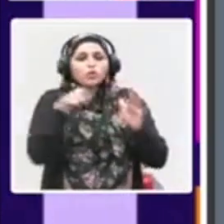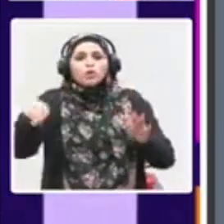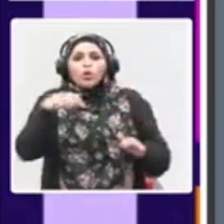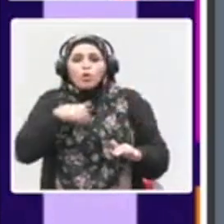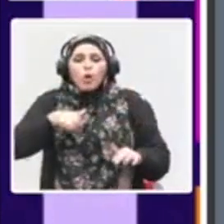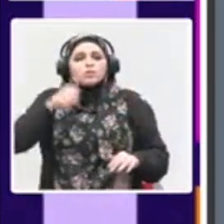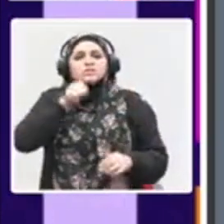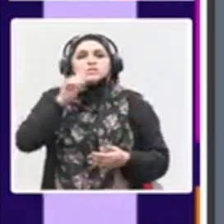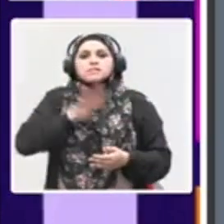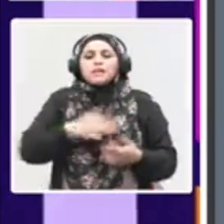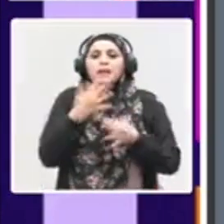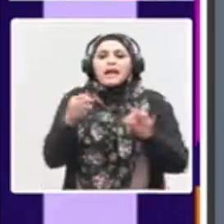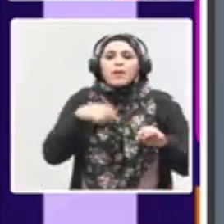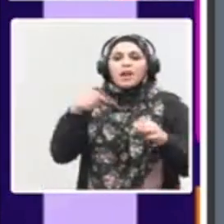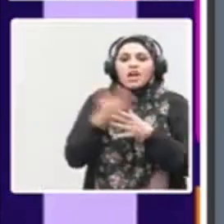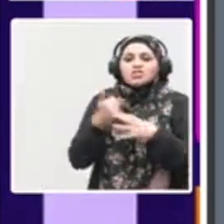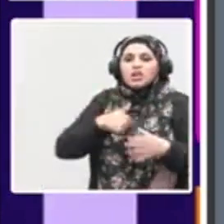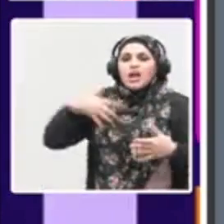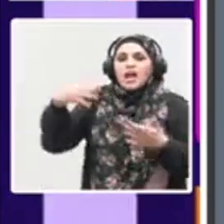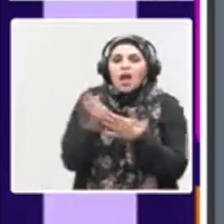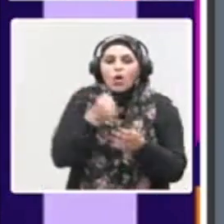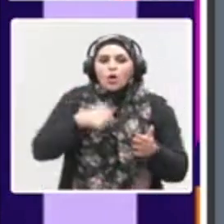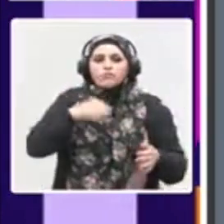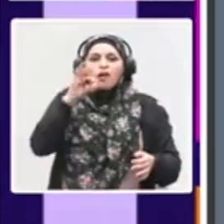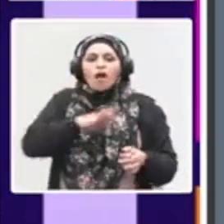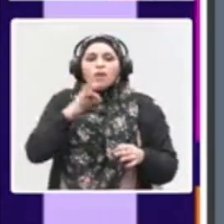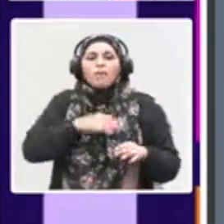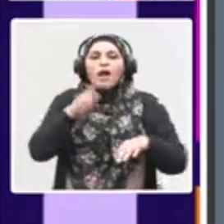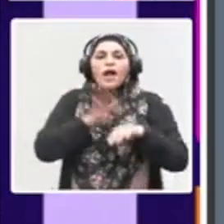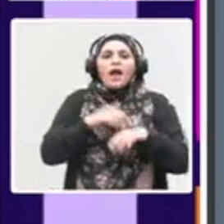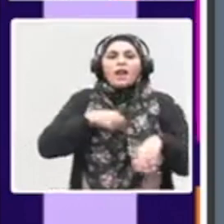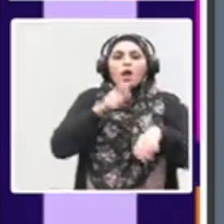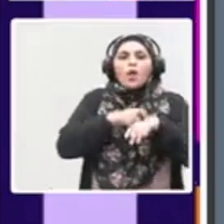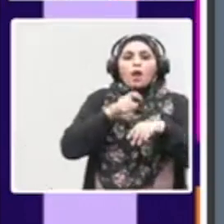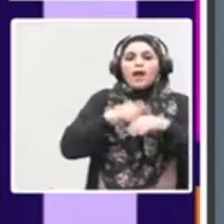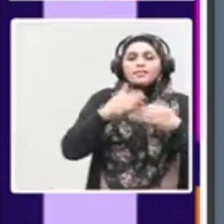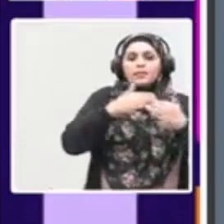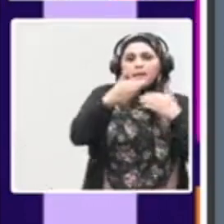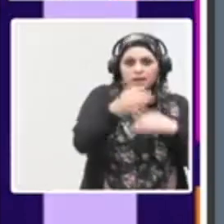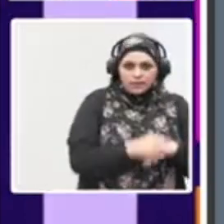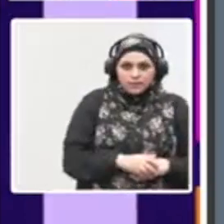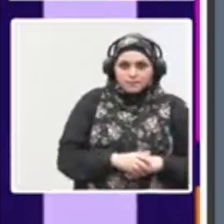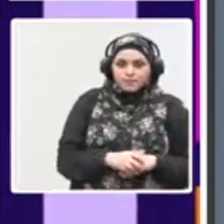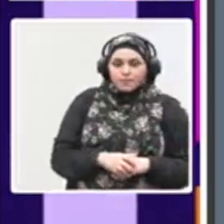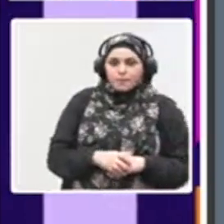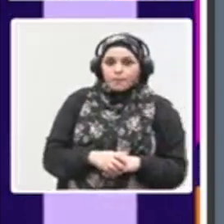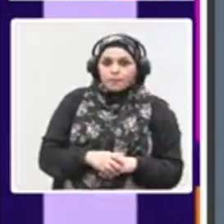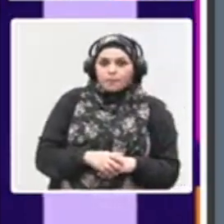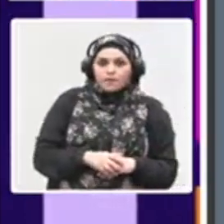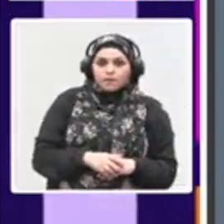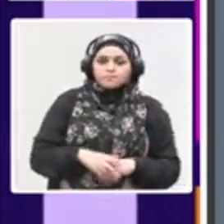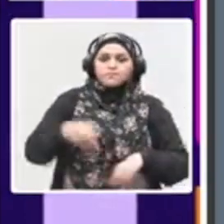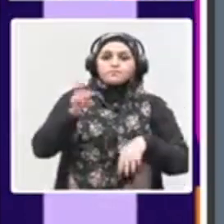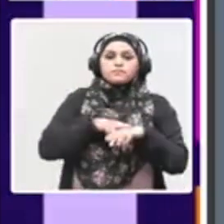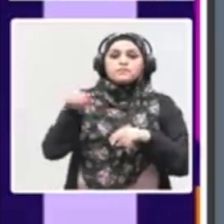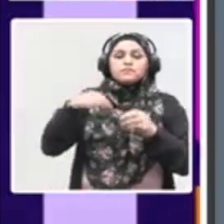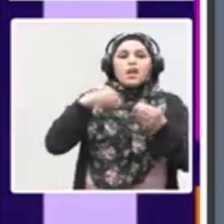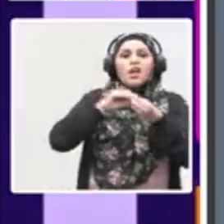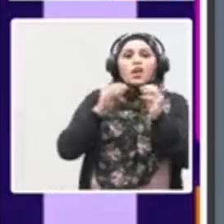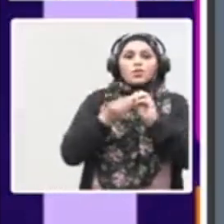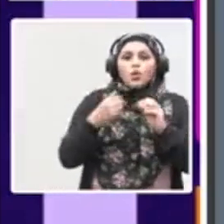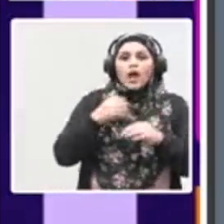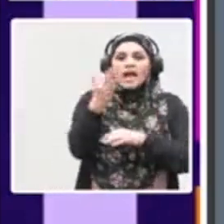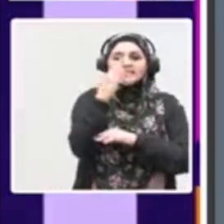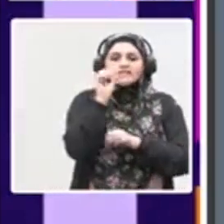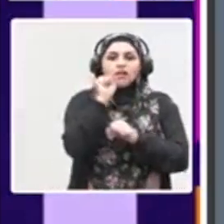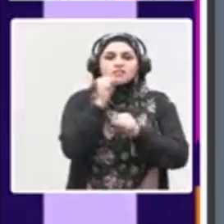this company grow and stay in the region. So this is where the right type of capital can enable the creative entrepreneur